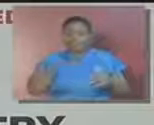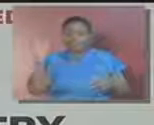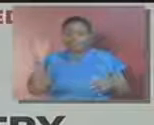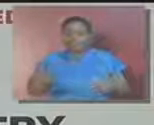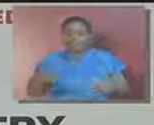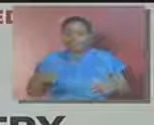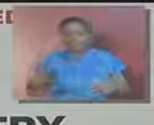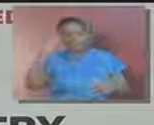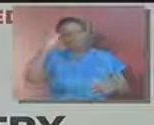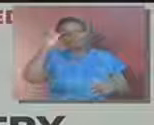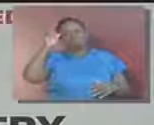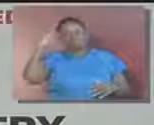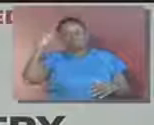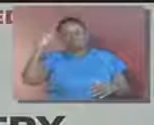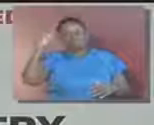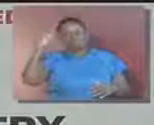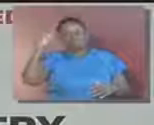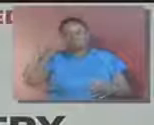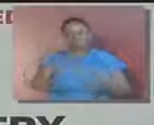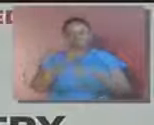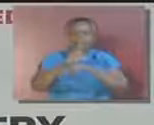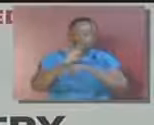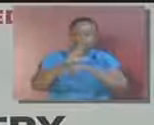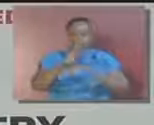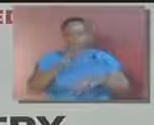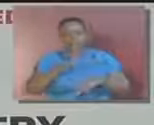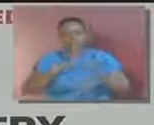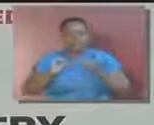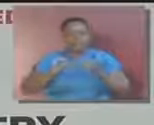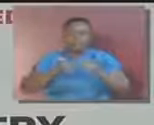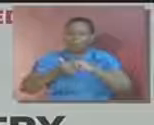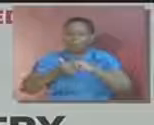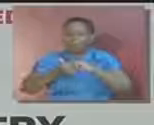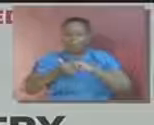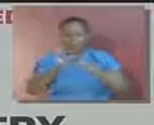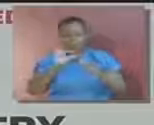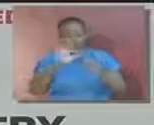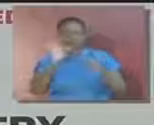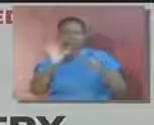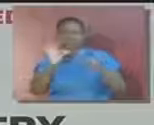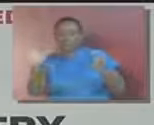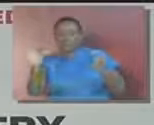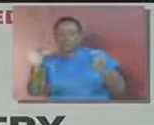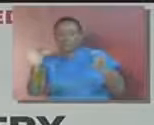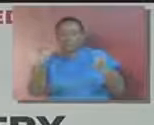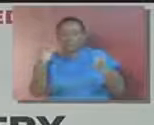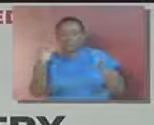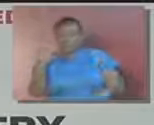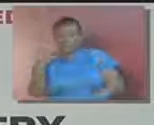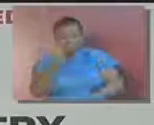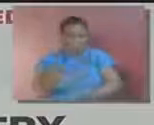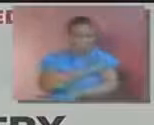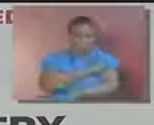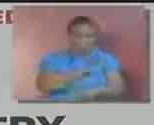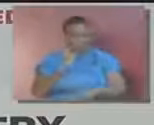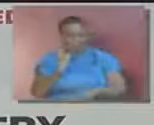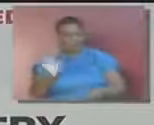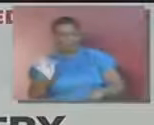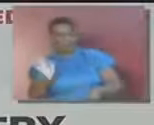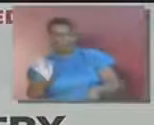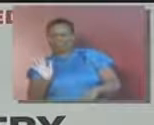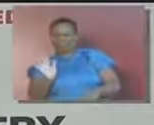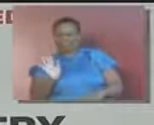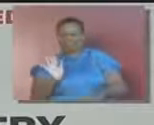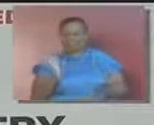proper personal choice in whether to take the vaccine or not, even though it's a 1